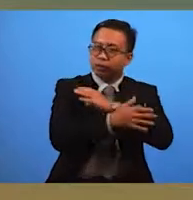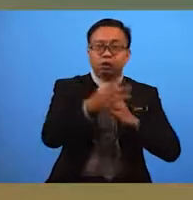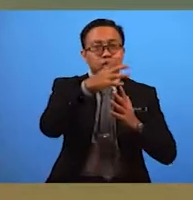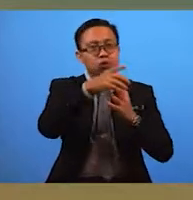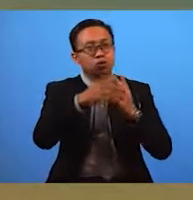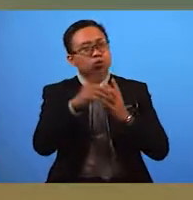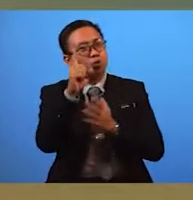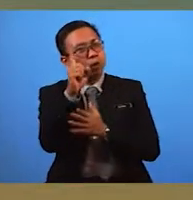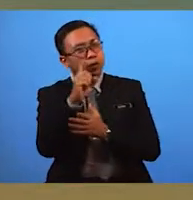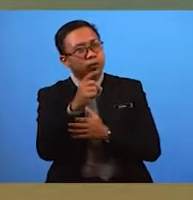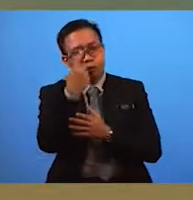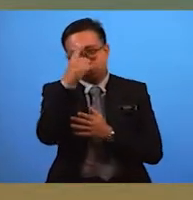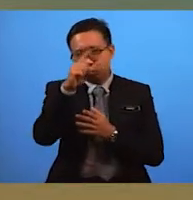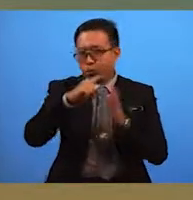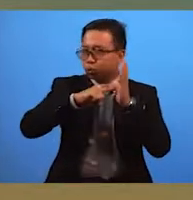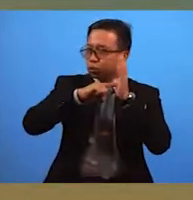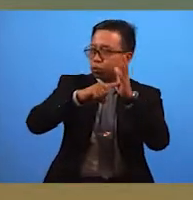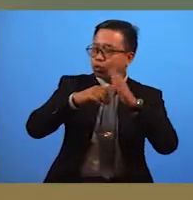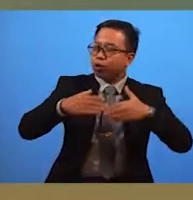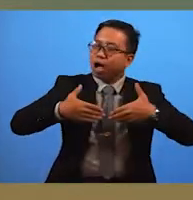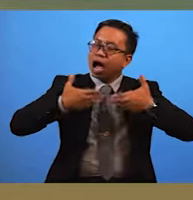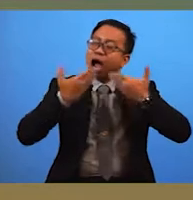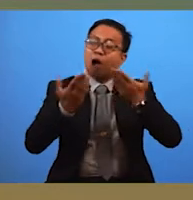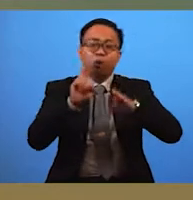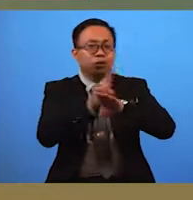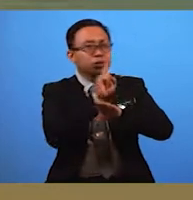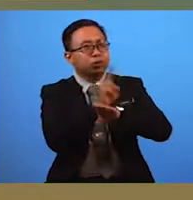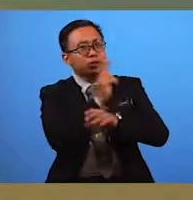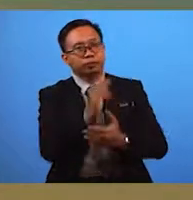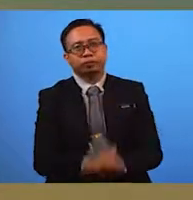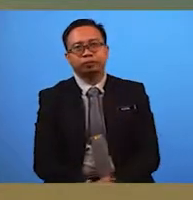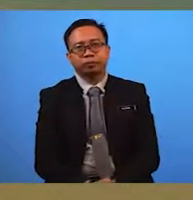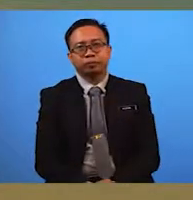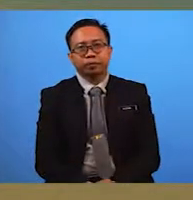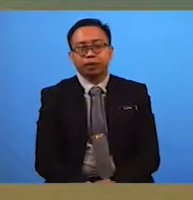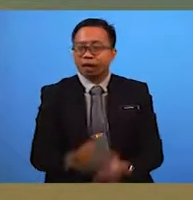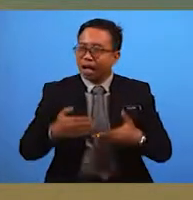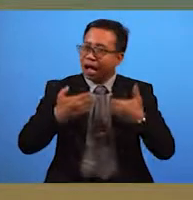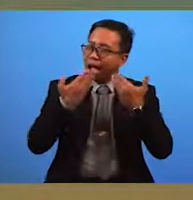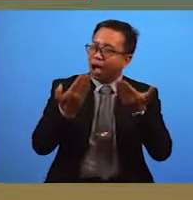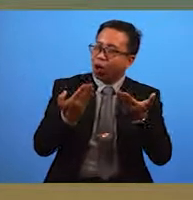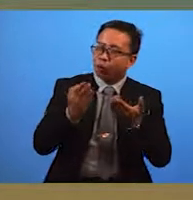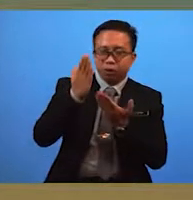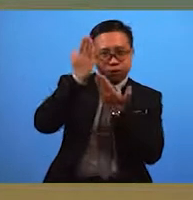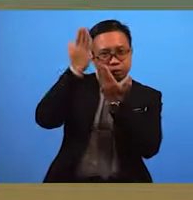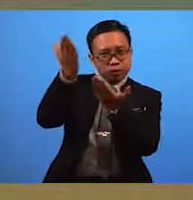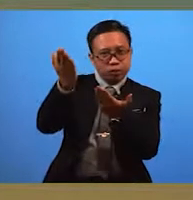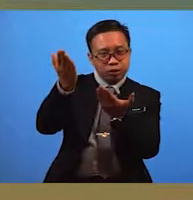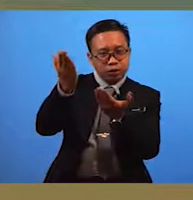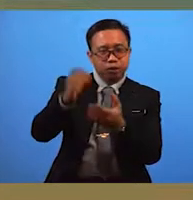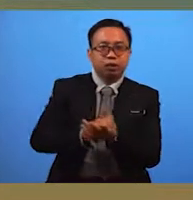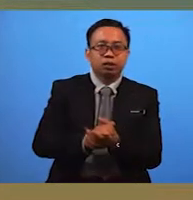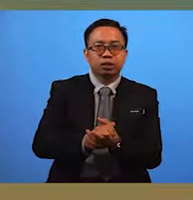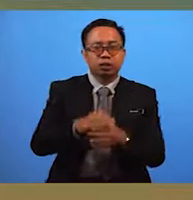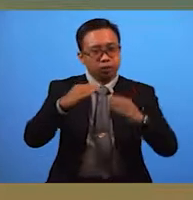one just to show you how it can be used. Here is how the introduction can be